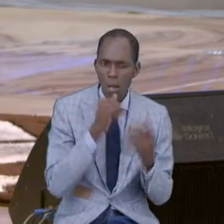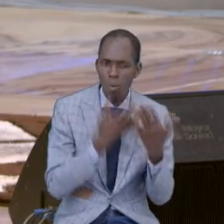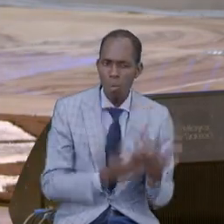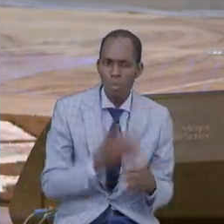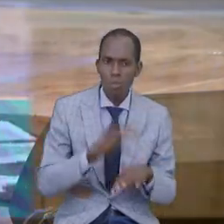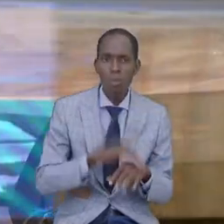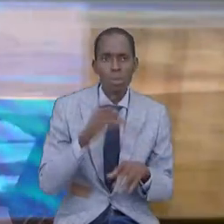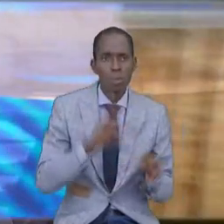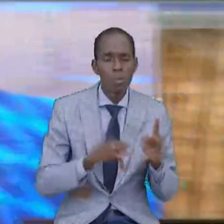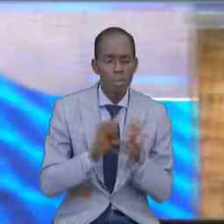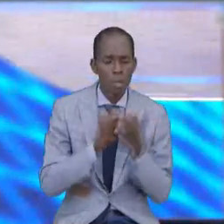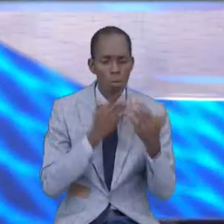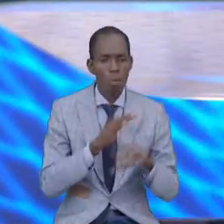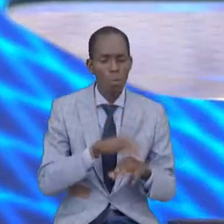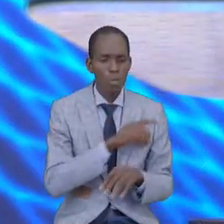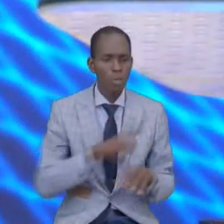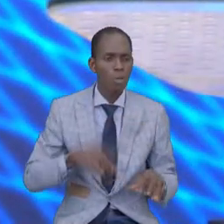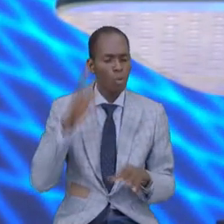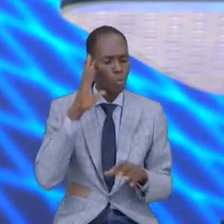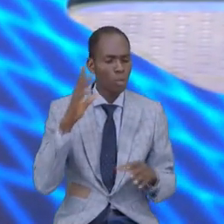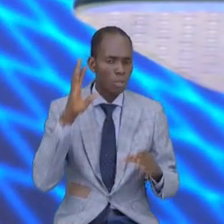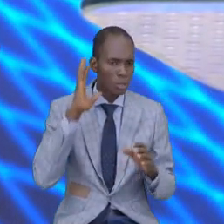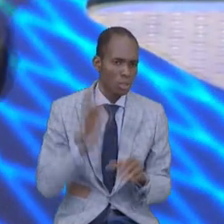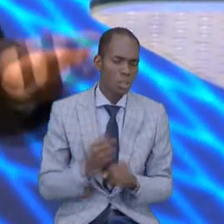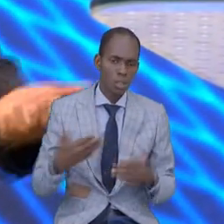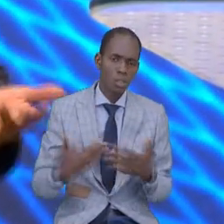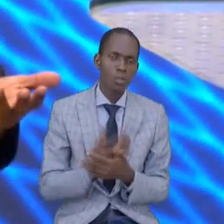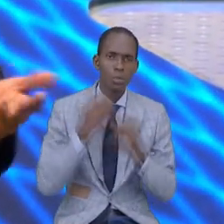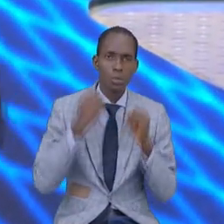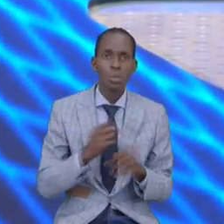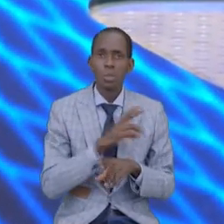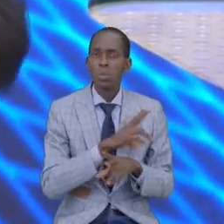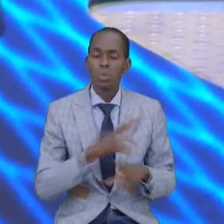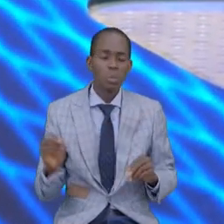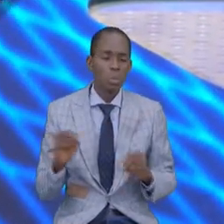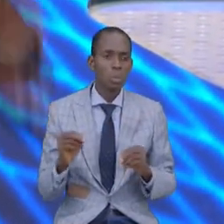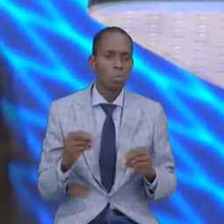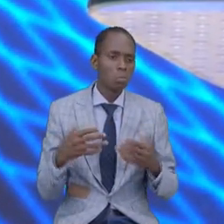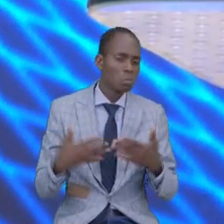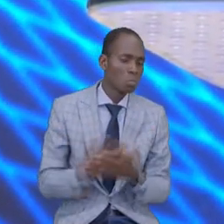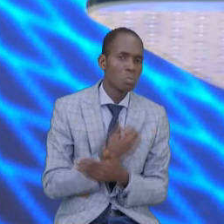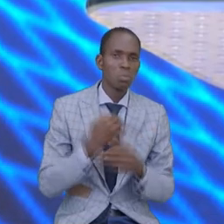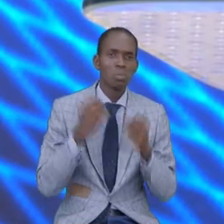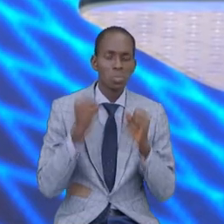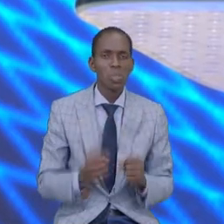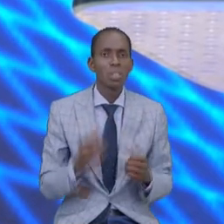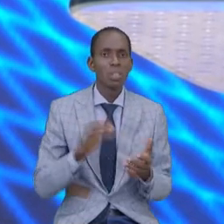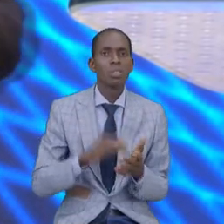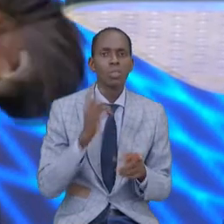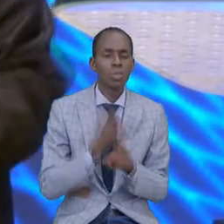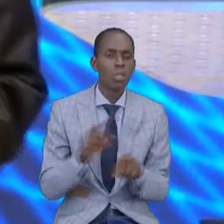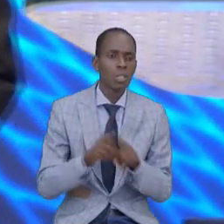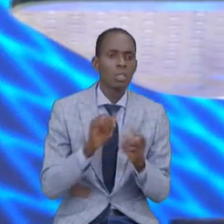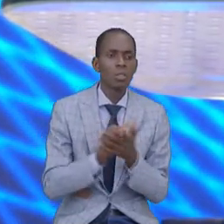that wait upon the Lord shall renew their strength, no renewal. And they're just like that, and they walk